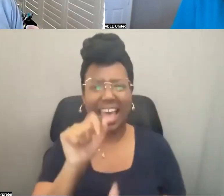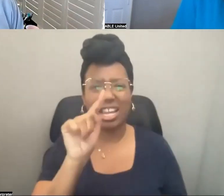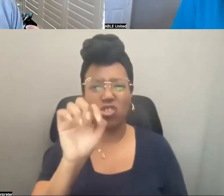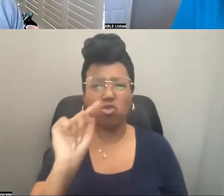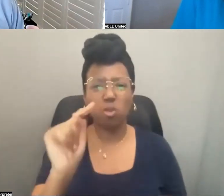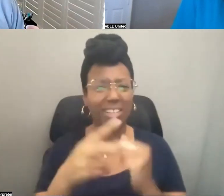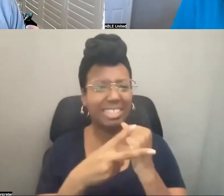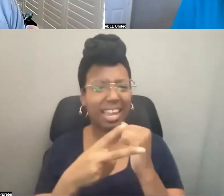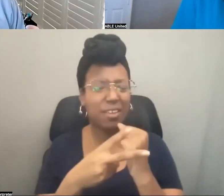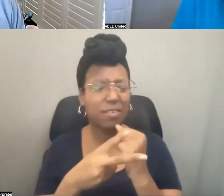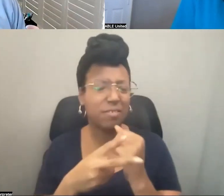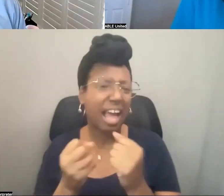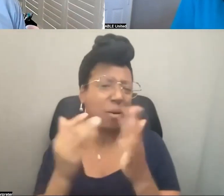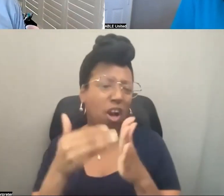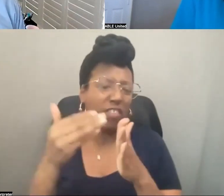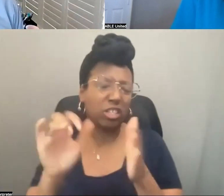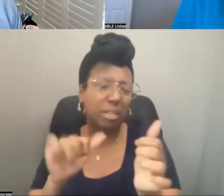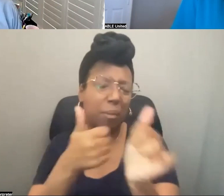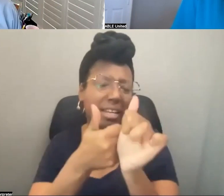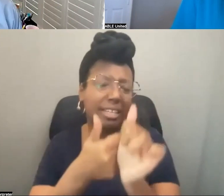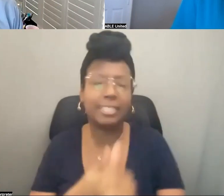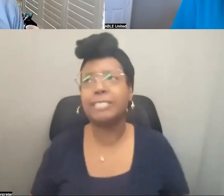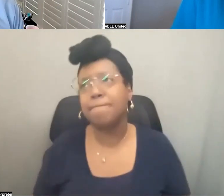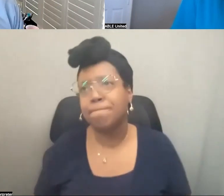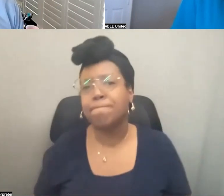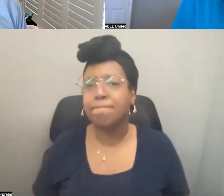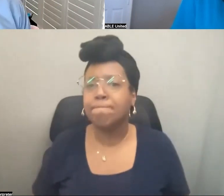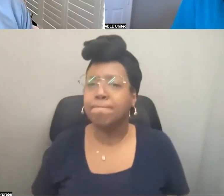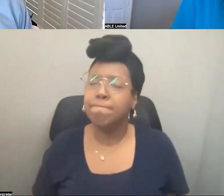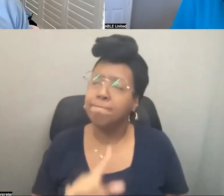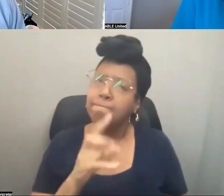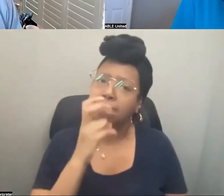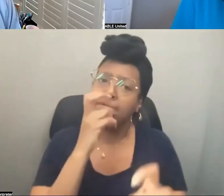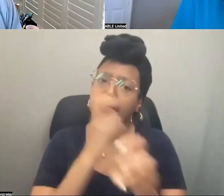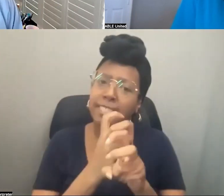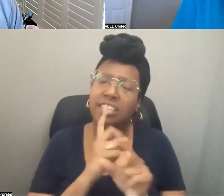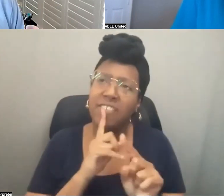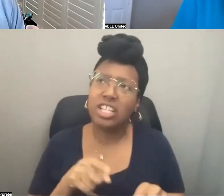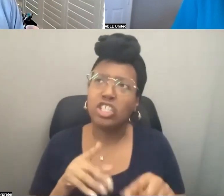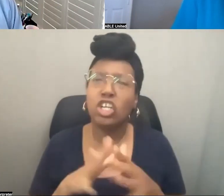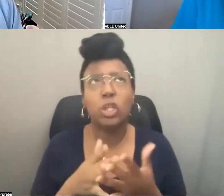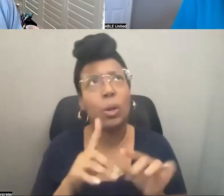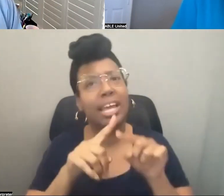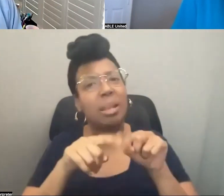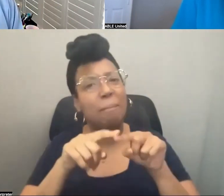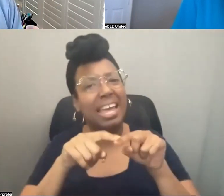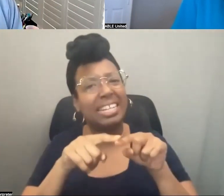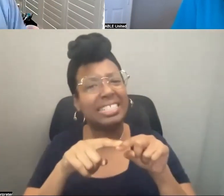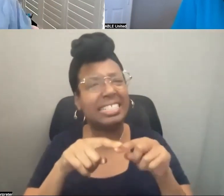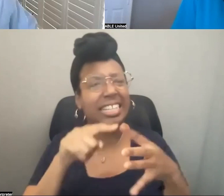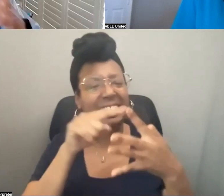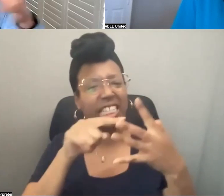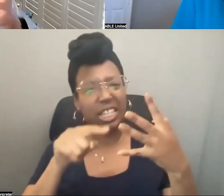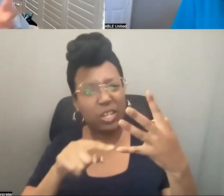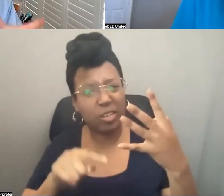That's a tough one because I have to give the lawyer answer as it depends. But it can depend on a lot of factors. But